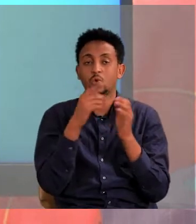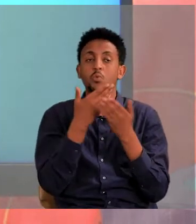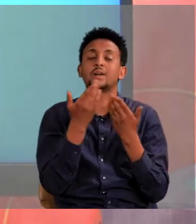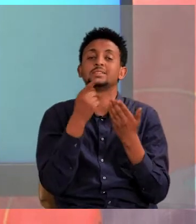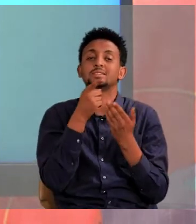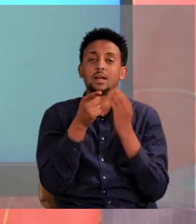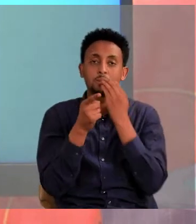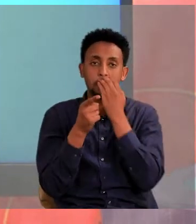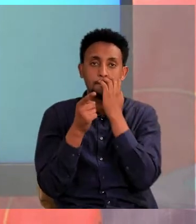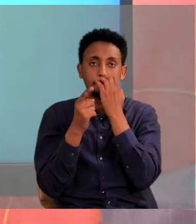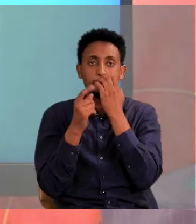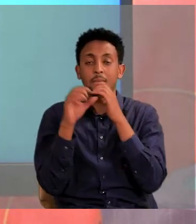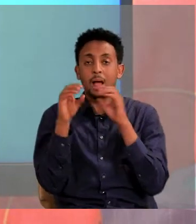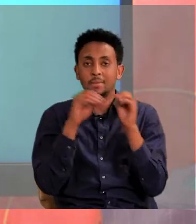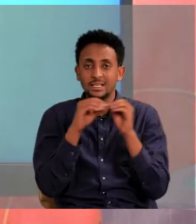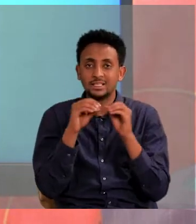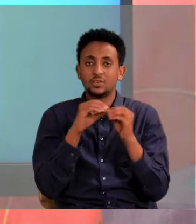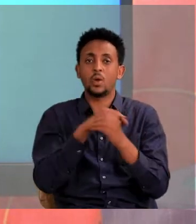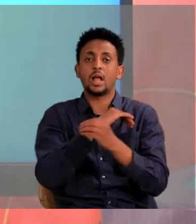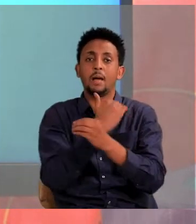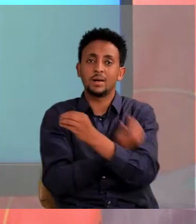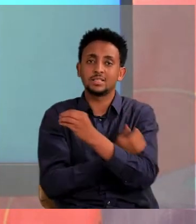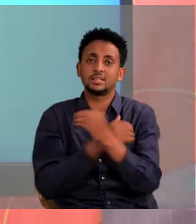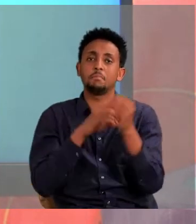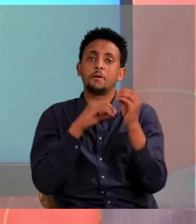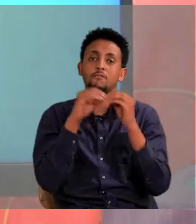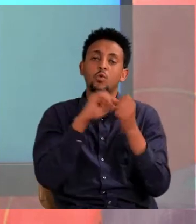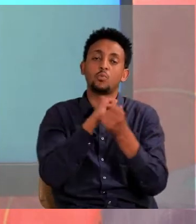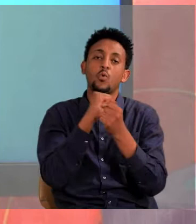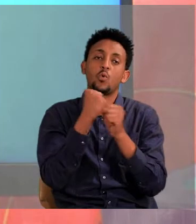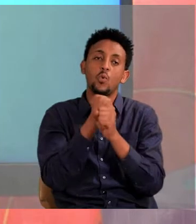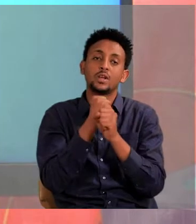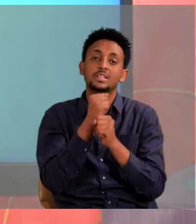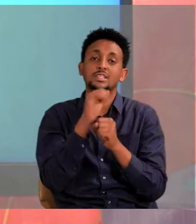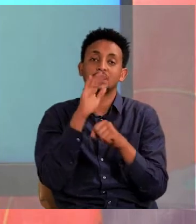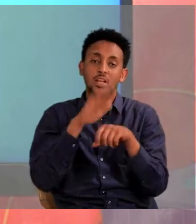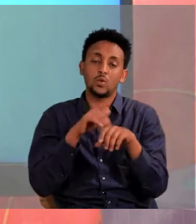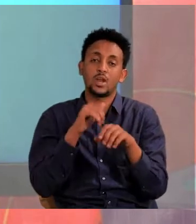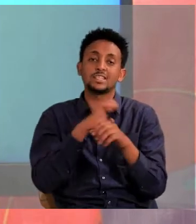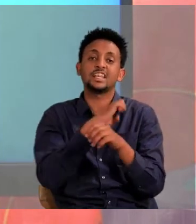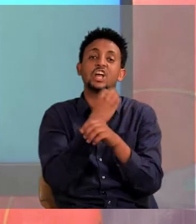that? The ability or the capacity to perform work is known to be